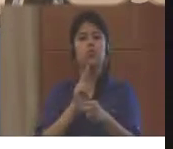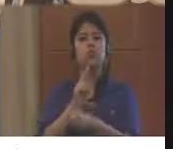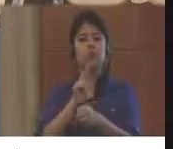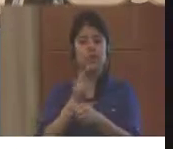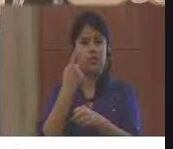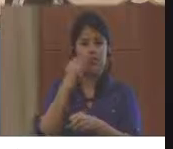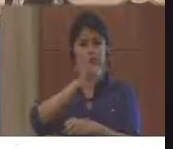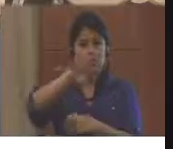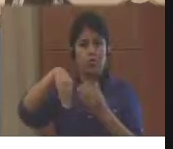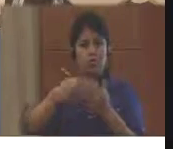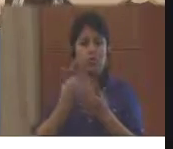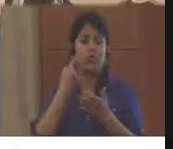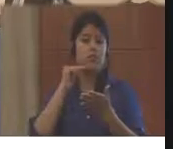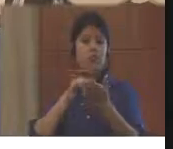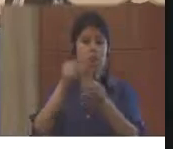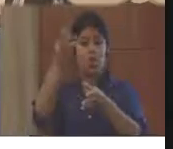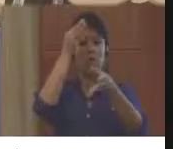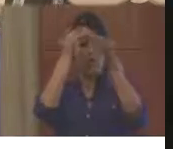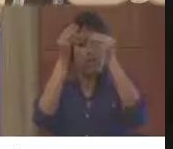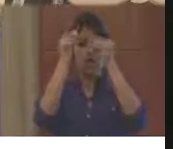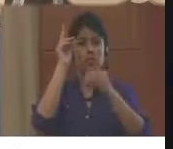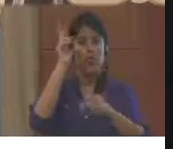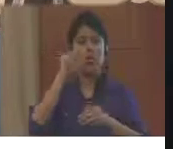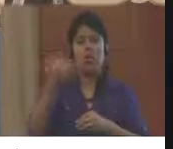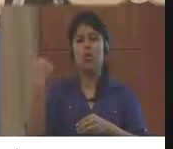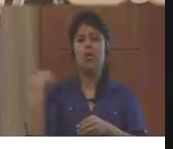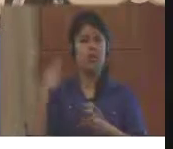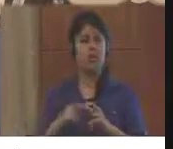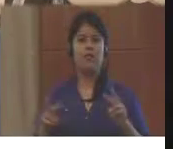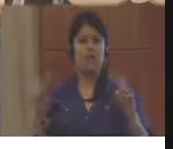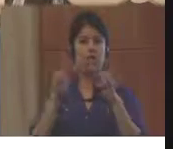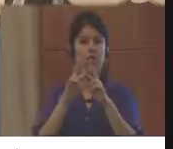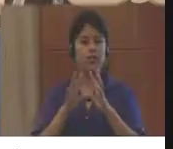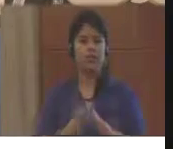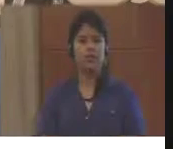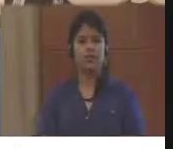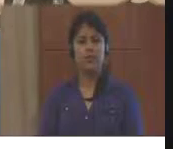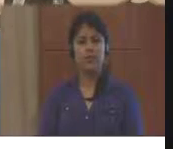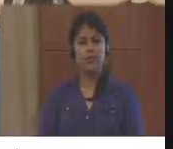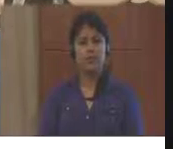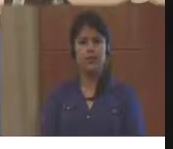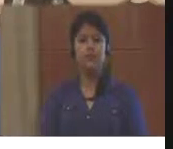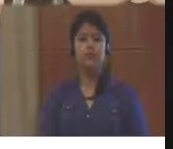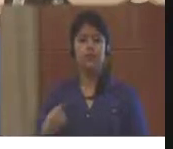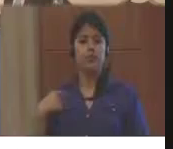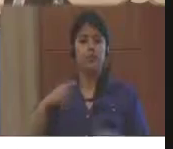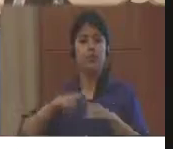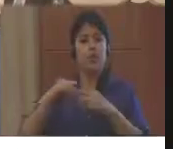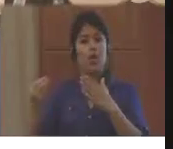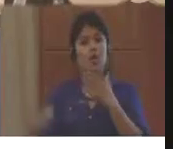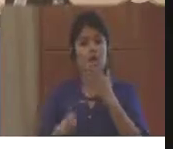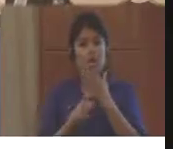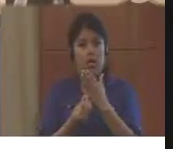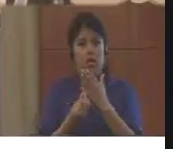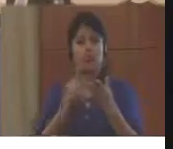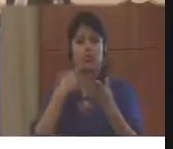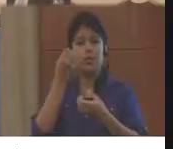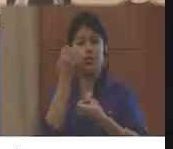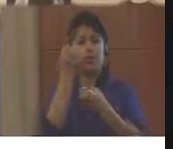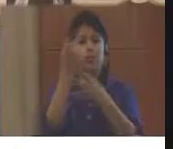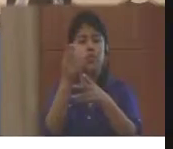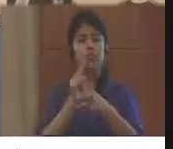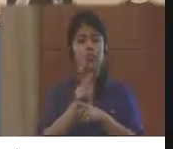used by all. Knowledge, if it is not followed by actions, has no value. In addition to